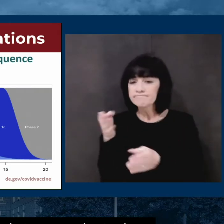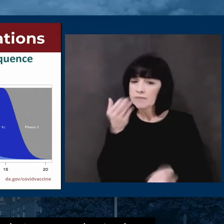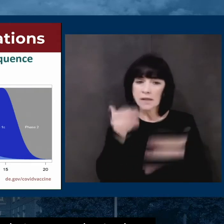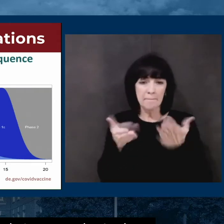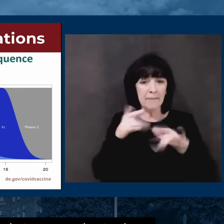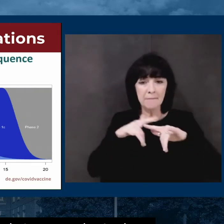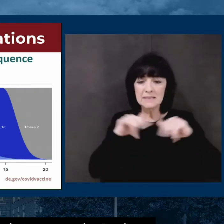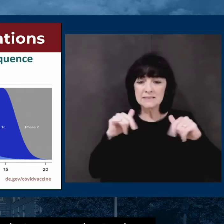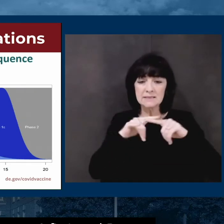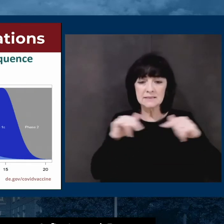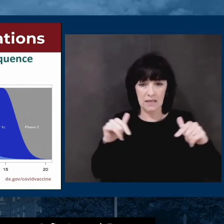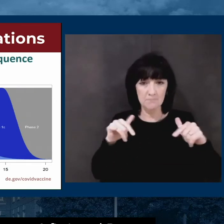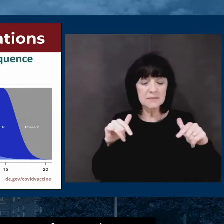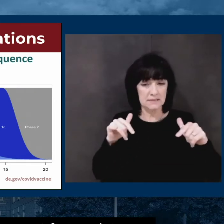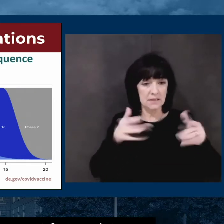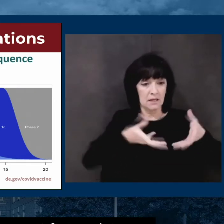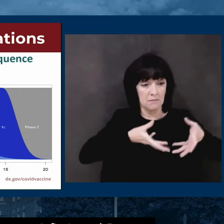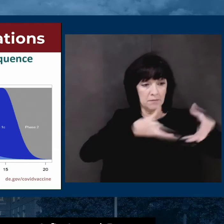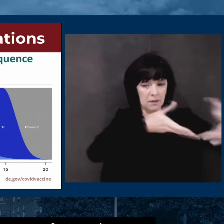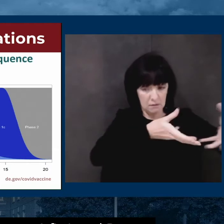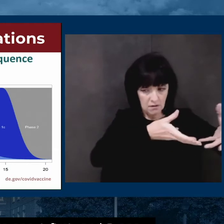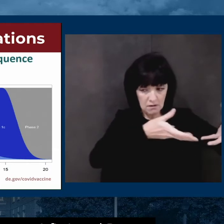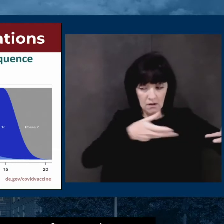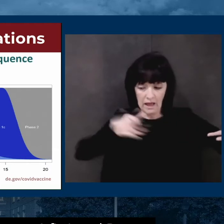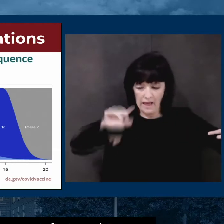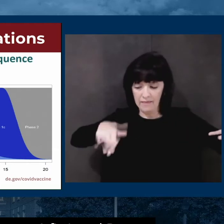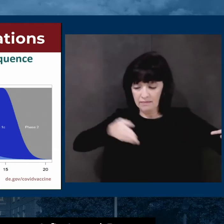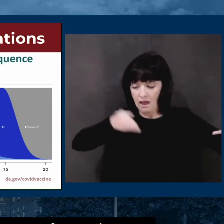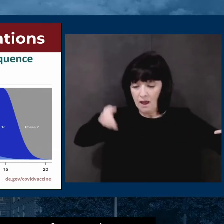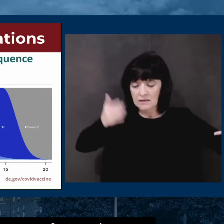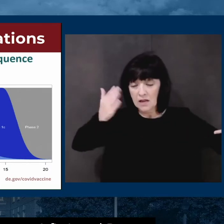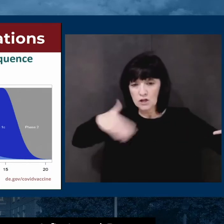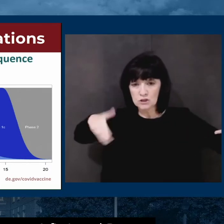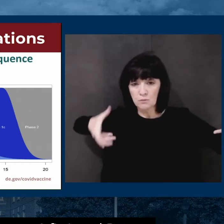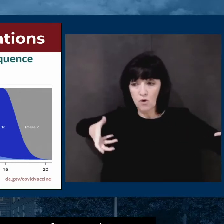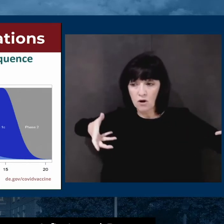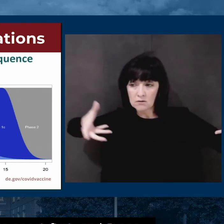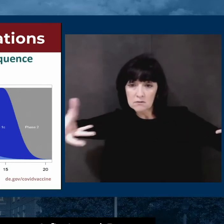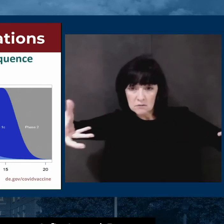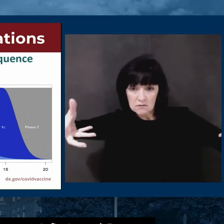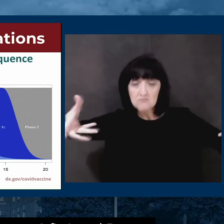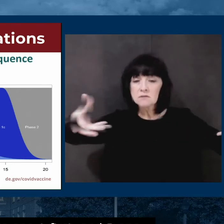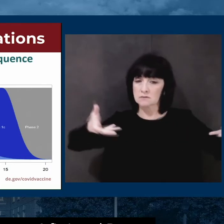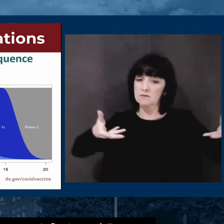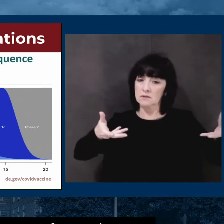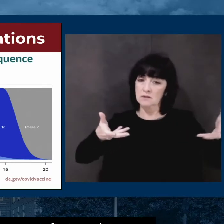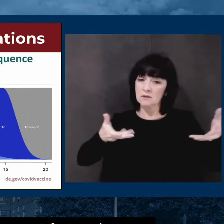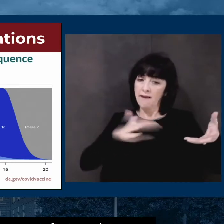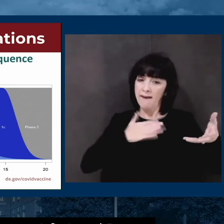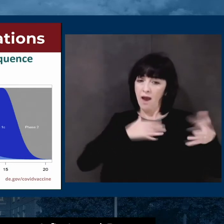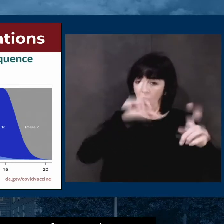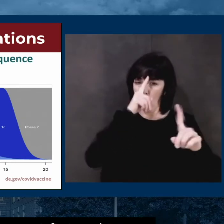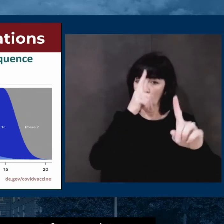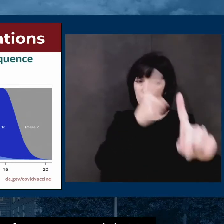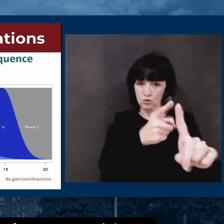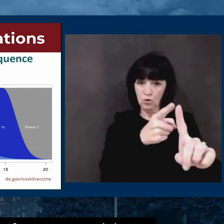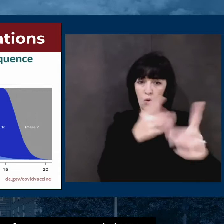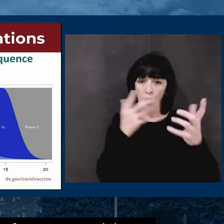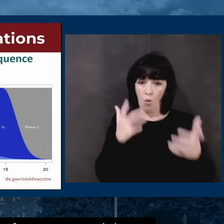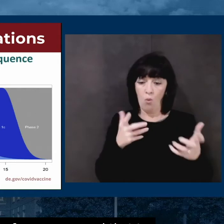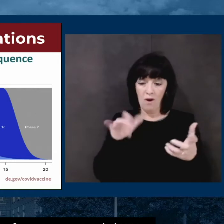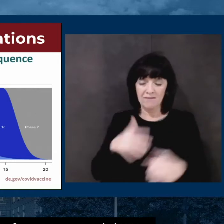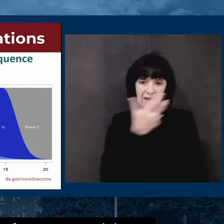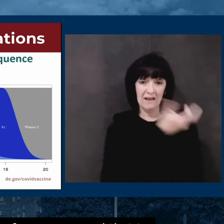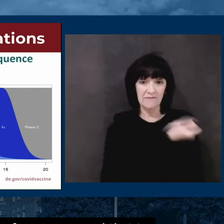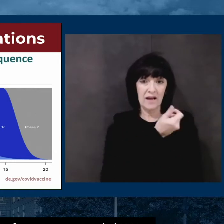simultaneous vaccination of multiple phase groups. And I think that's important to note because, again, our goal is to get the vaccine out to as many people